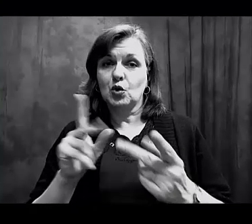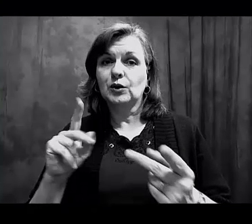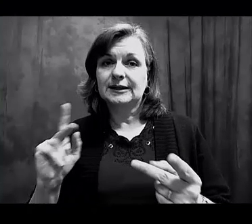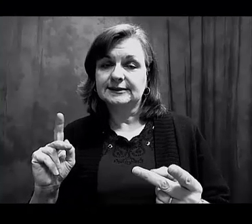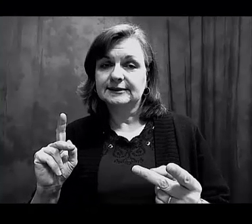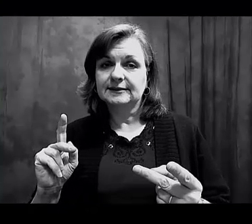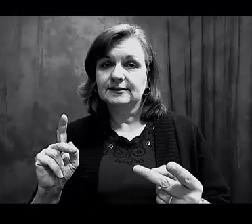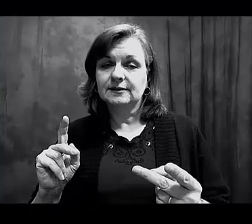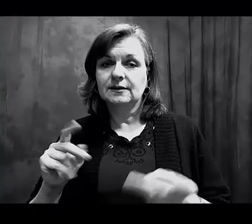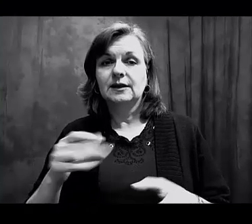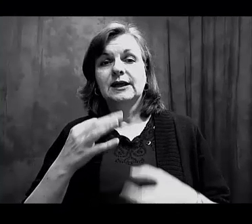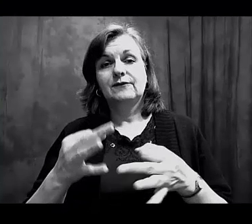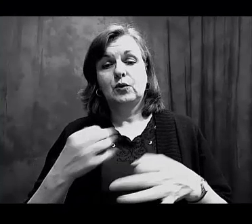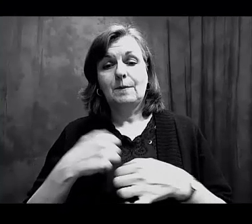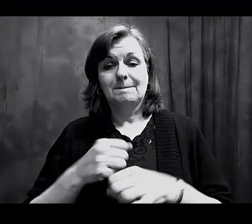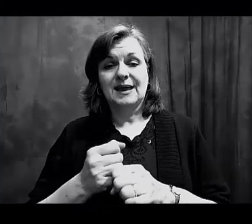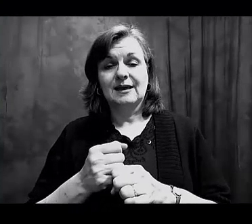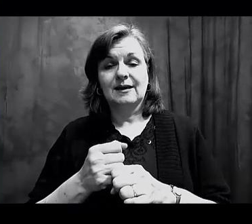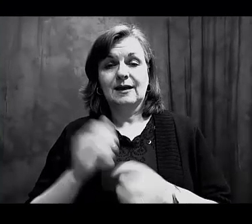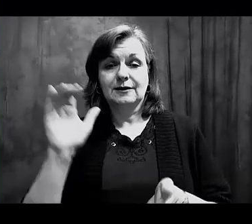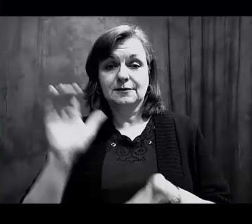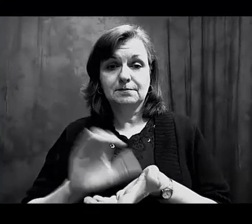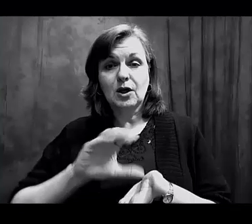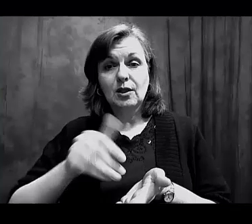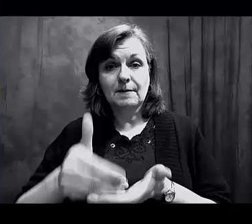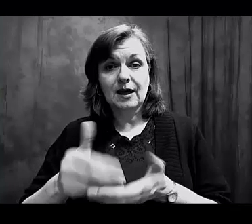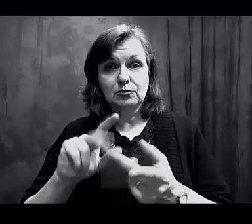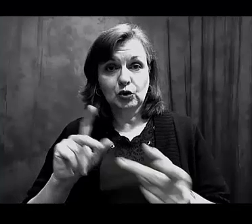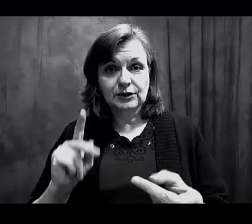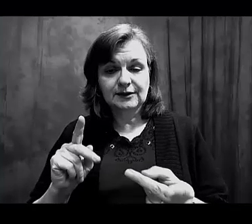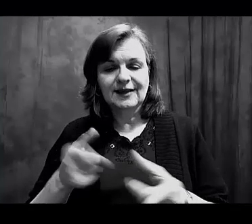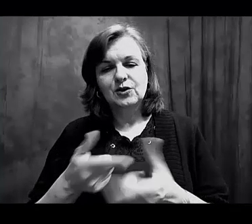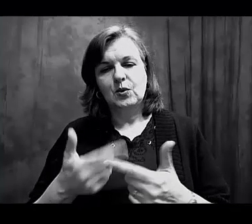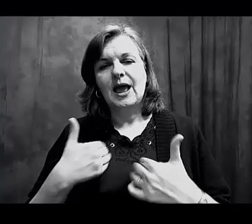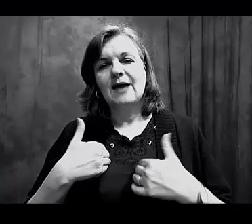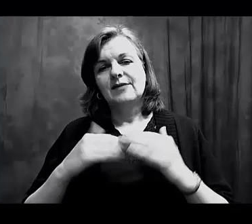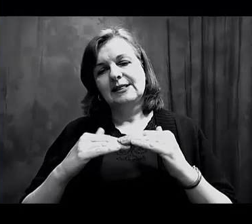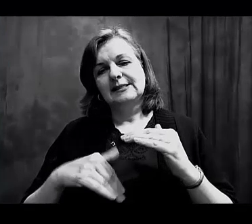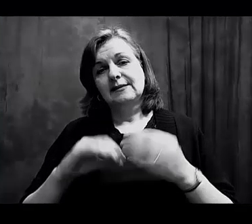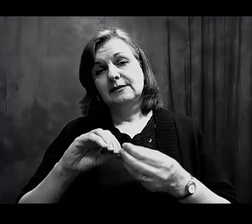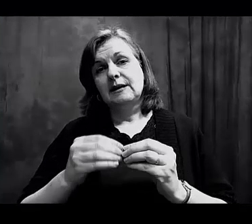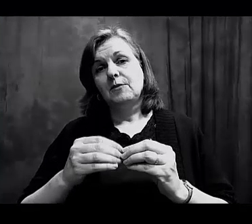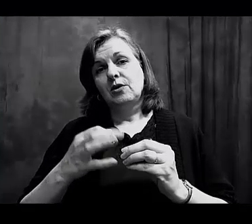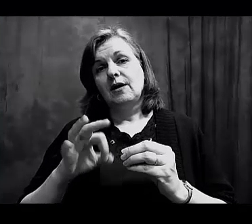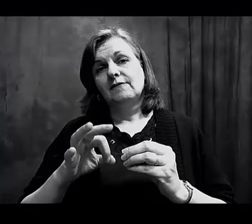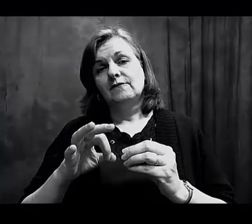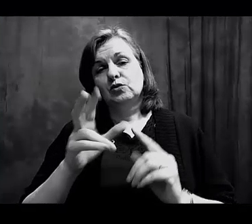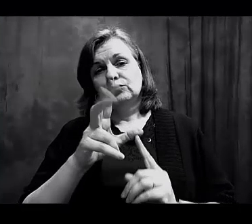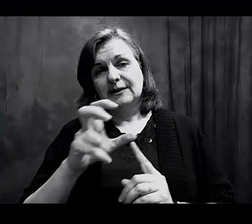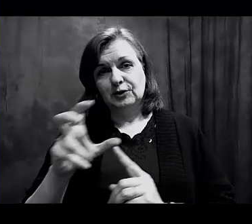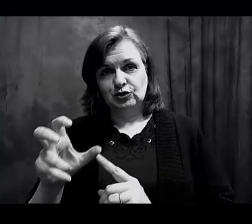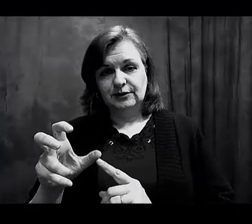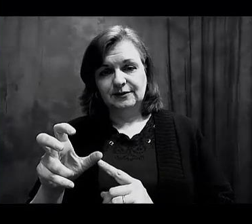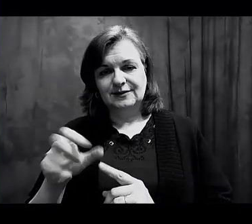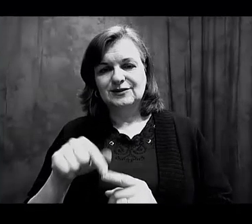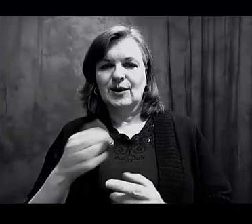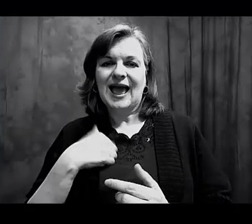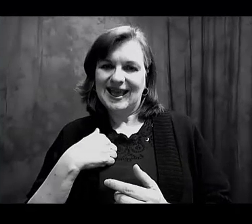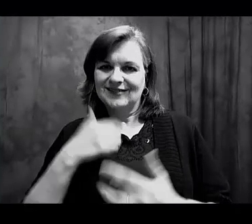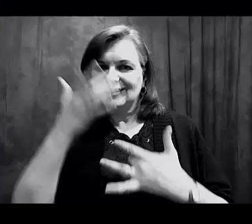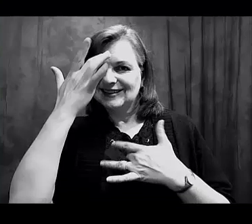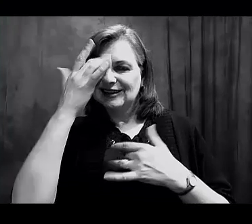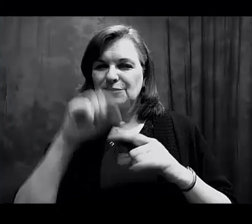receptors are proteins again, right? So if we have protein that's made in less concentration, we have fewer